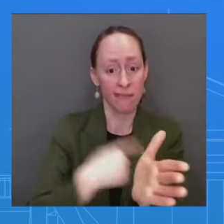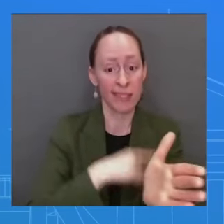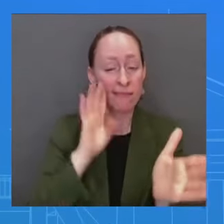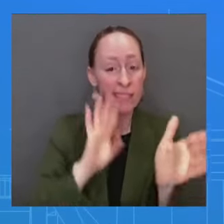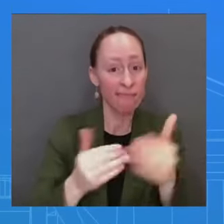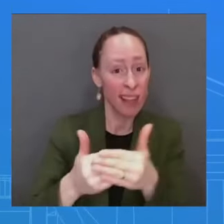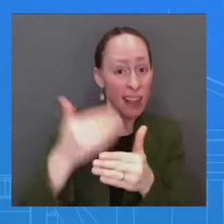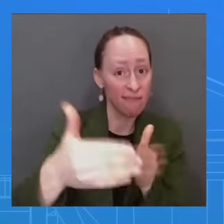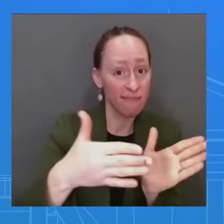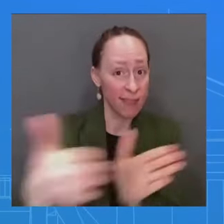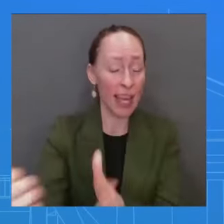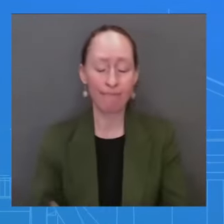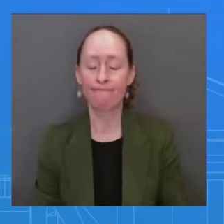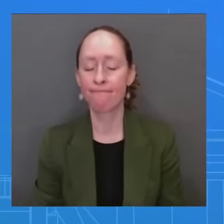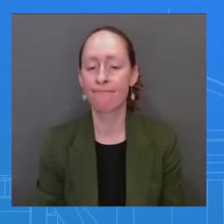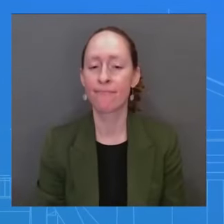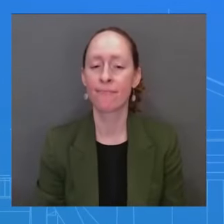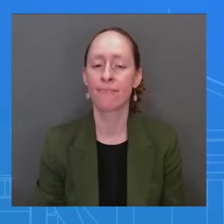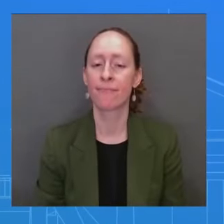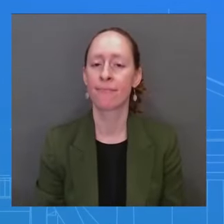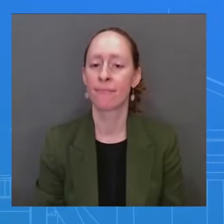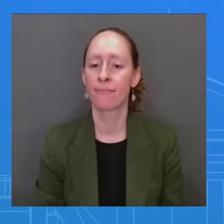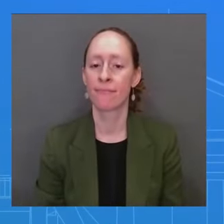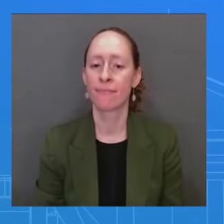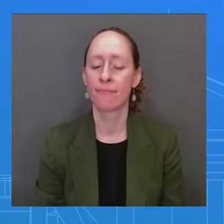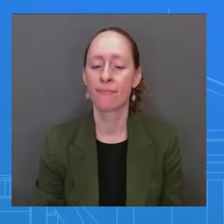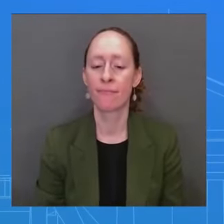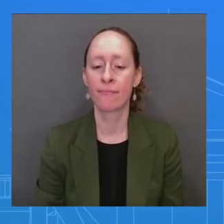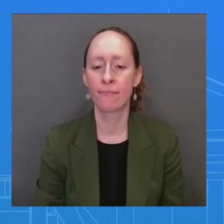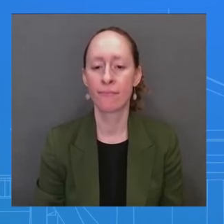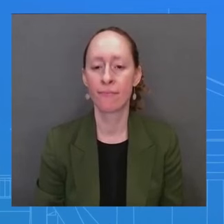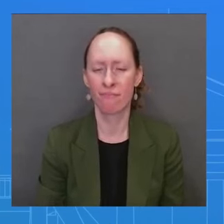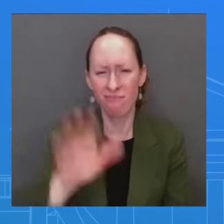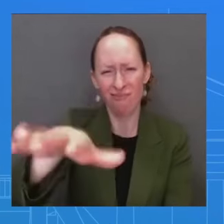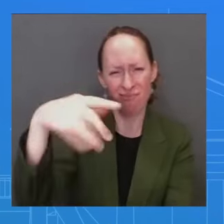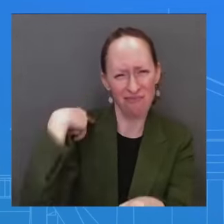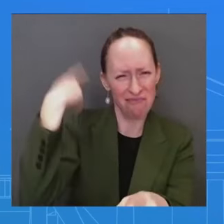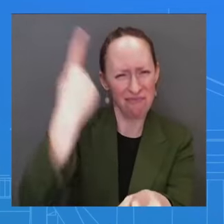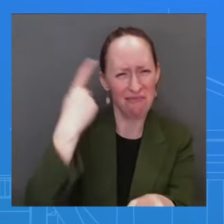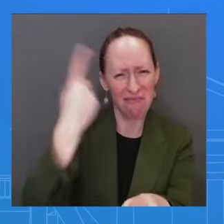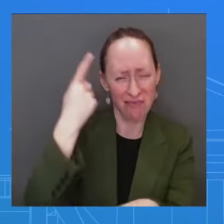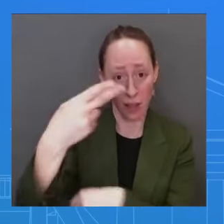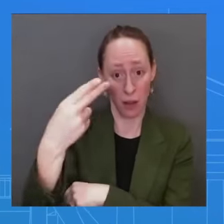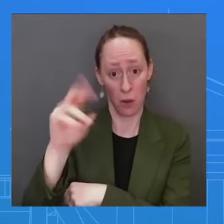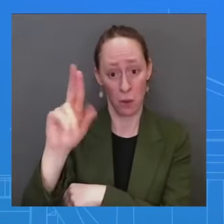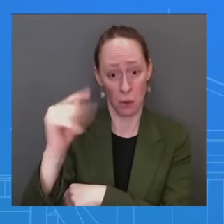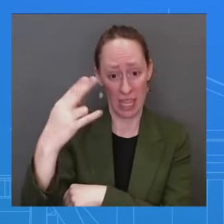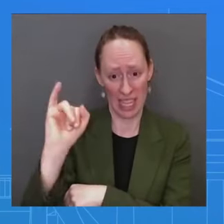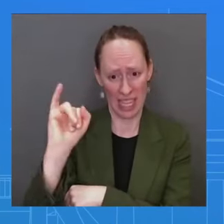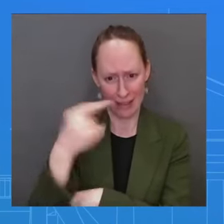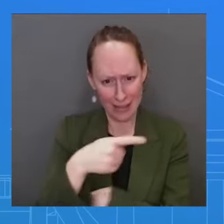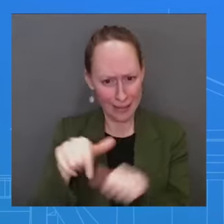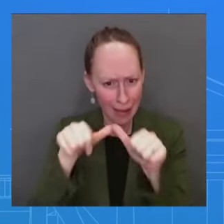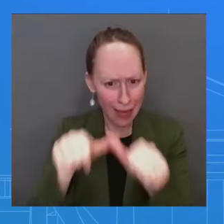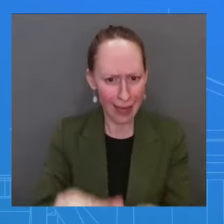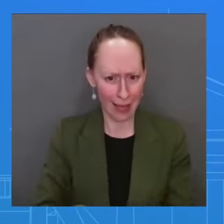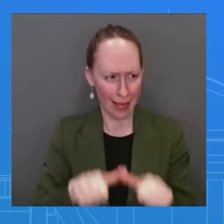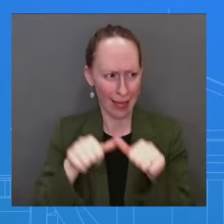You've had strikes against the Houthis under consideration for weeks, but you've also taken pains to prevent this conflict from